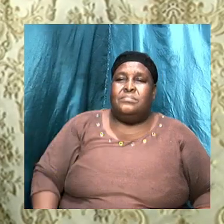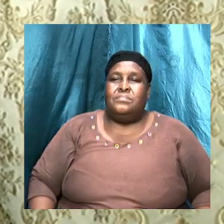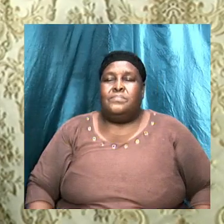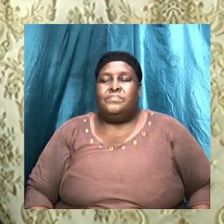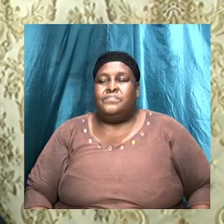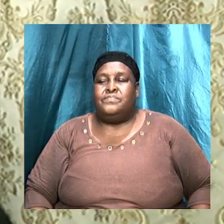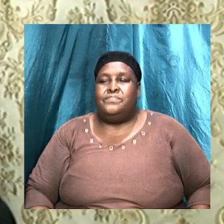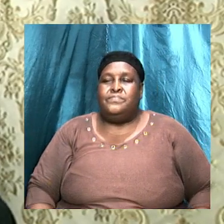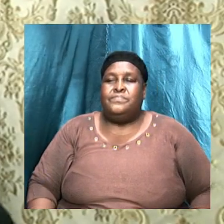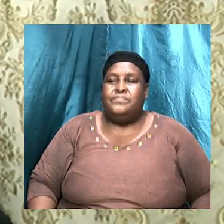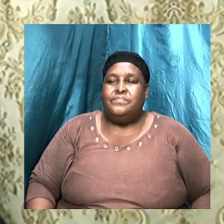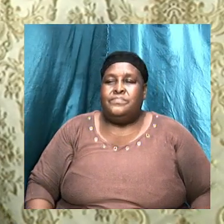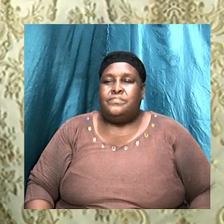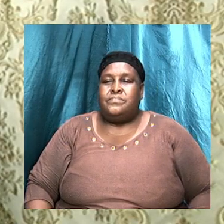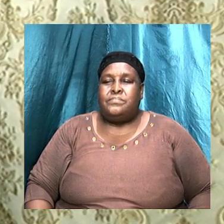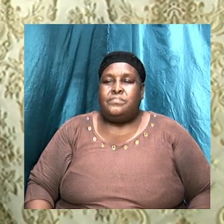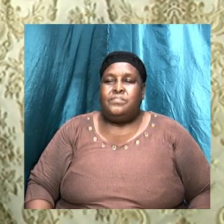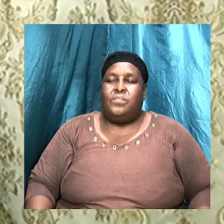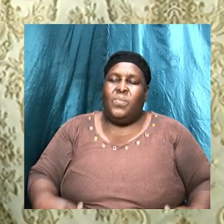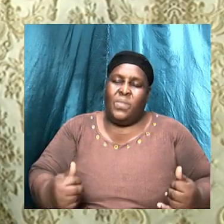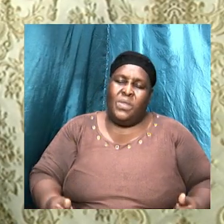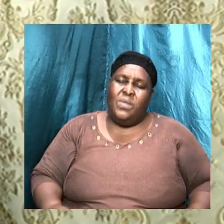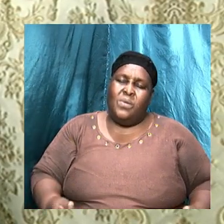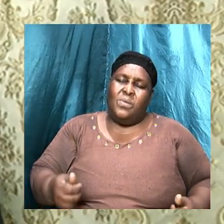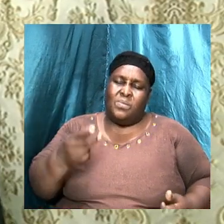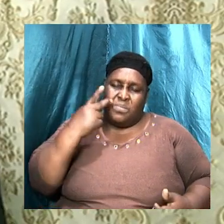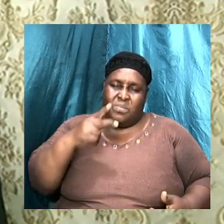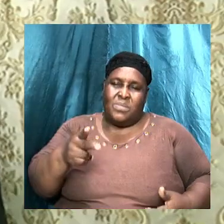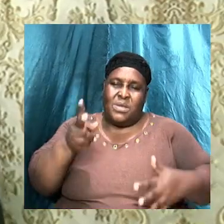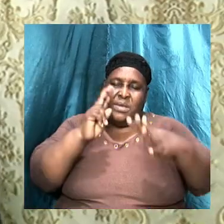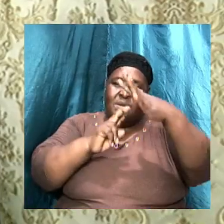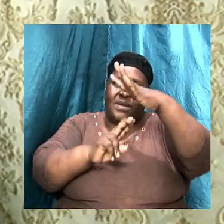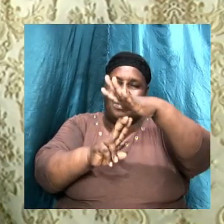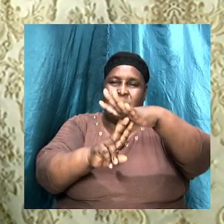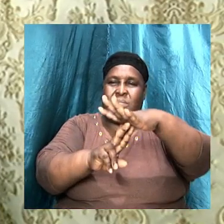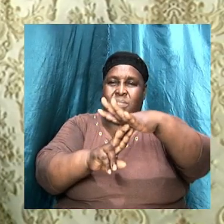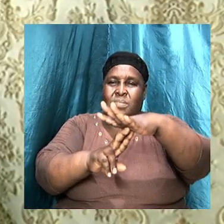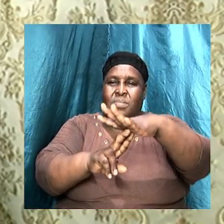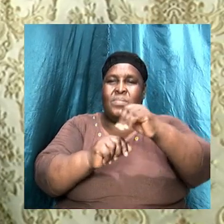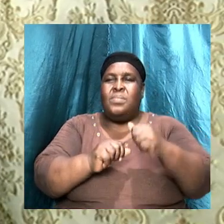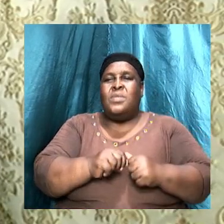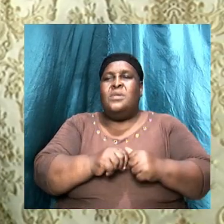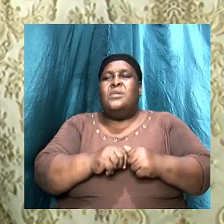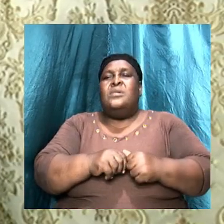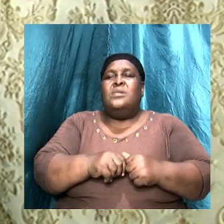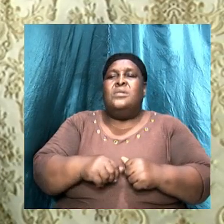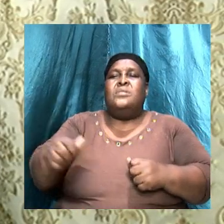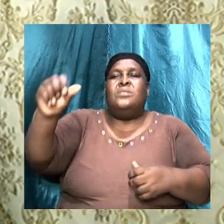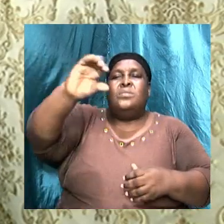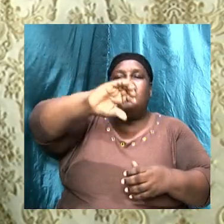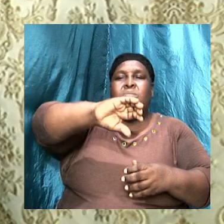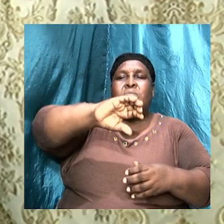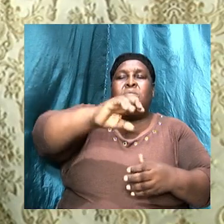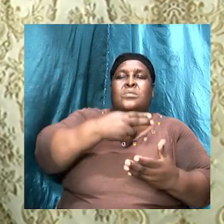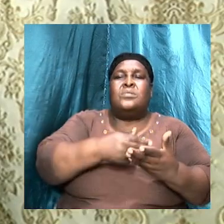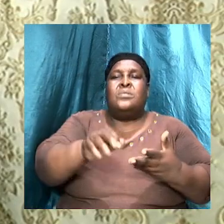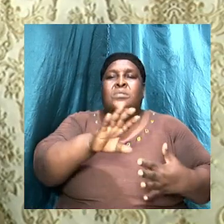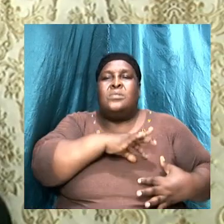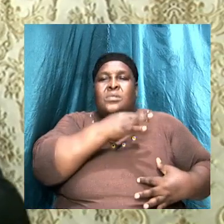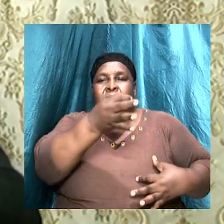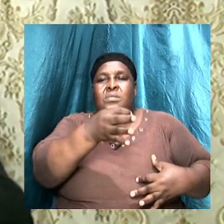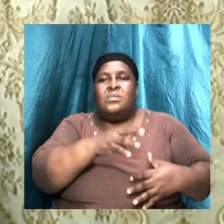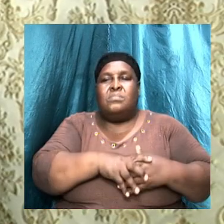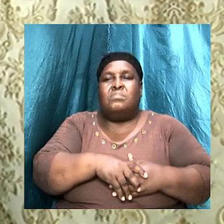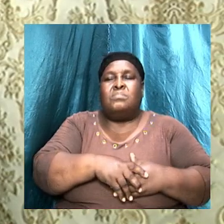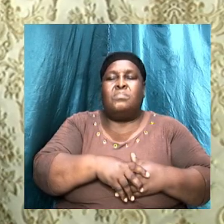now let us look at the prophecy pertaining prophecies pertaining to the outpouring of the Holy Ghost so like we